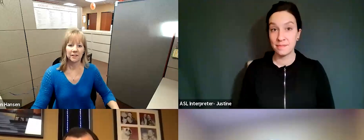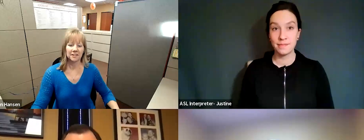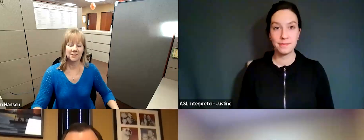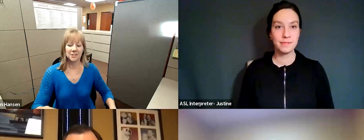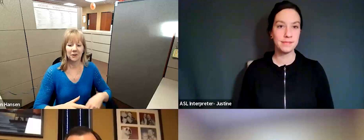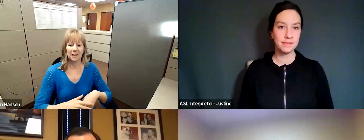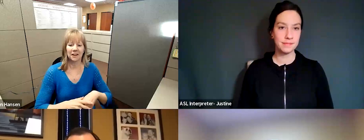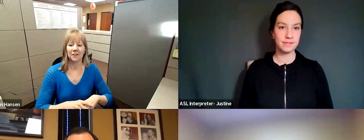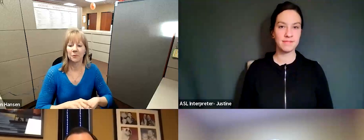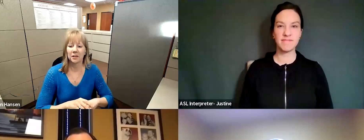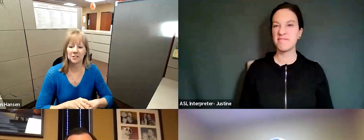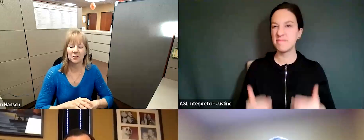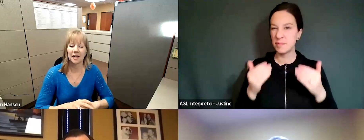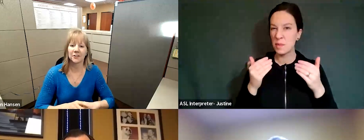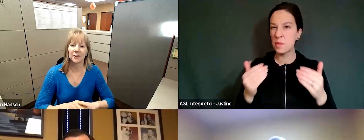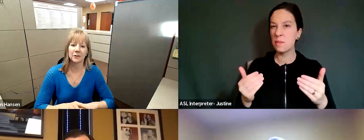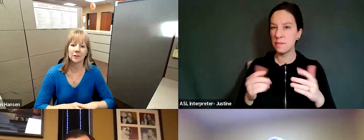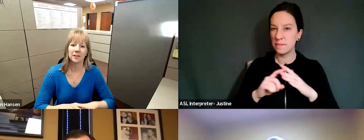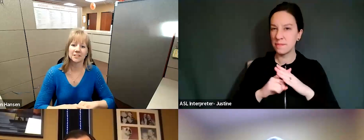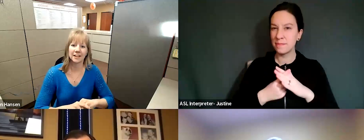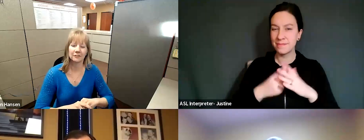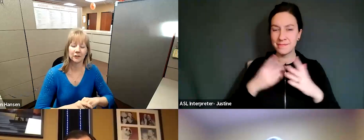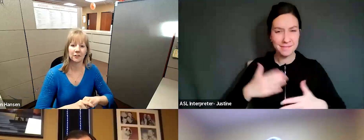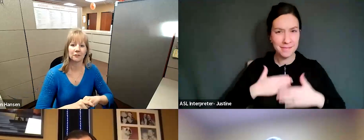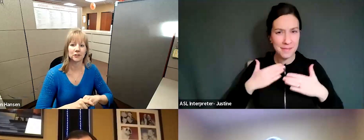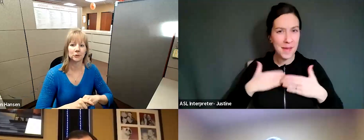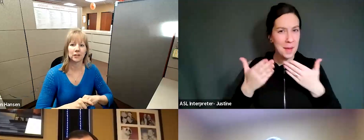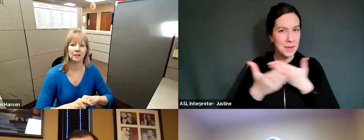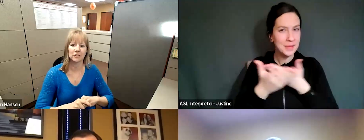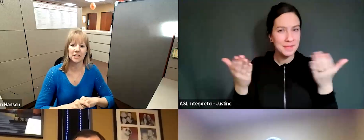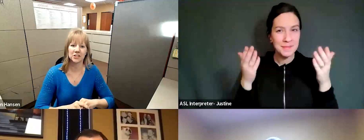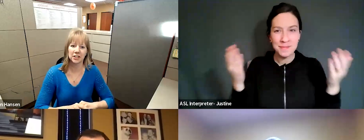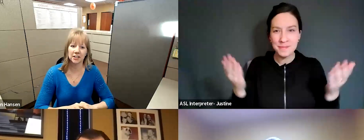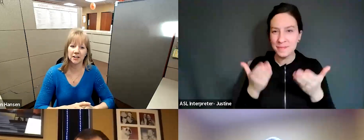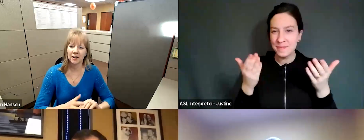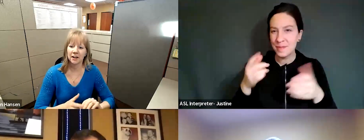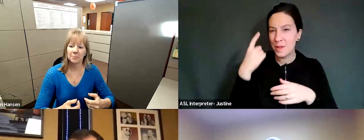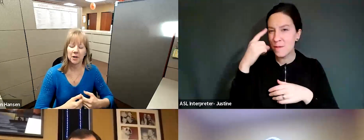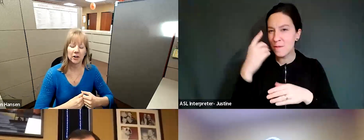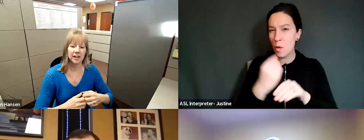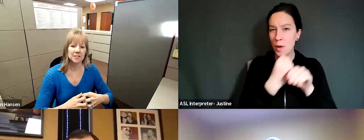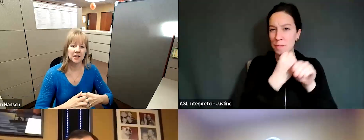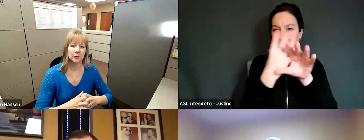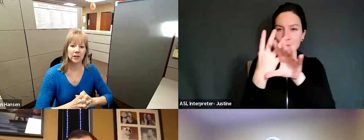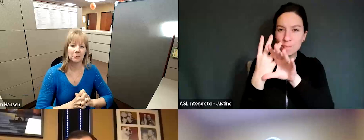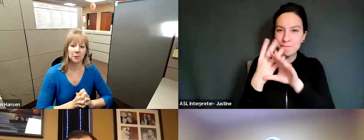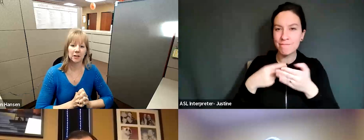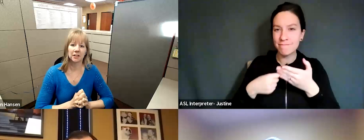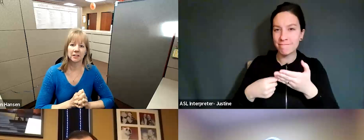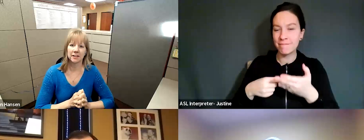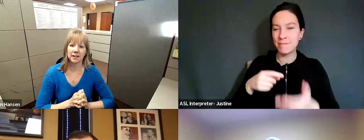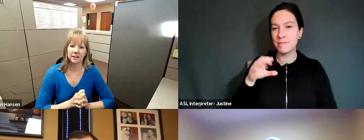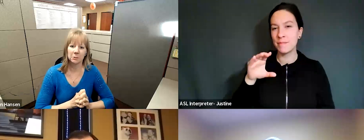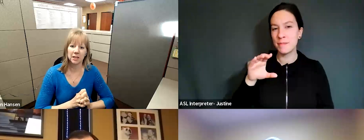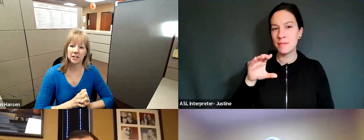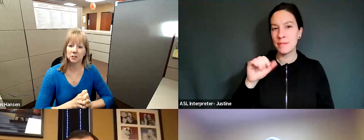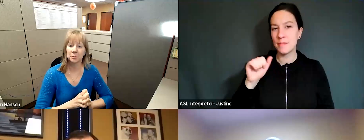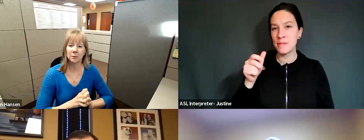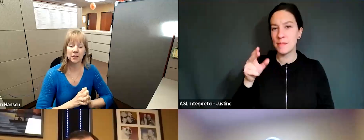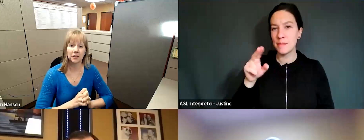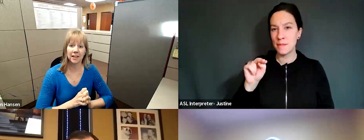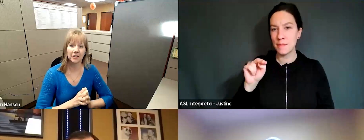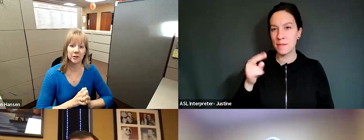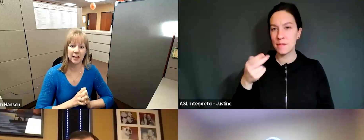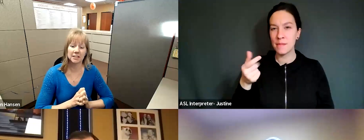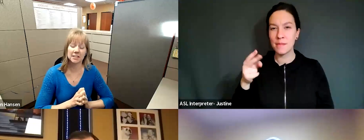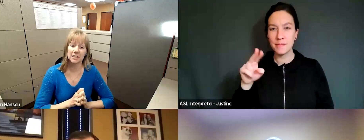Well, get things going. We are so glad you're here with us tonight for another virtual conversation. I'm Karen Hansen. I work in the marketing and communication